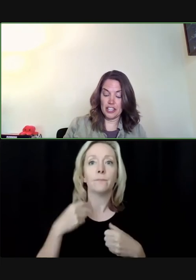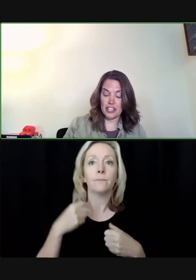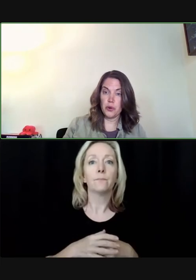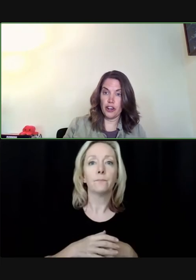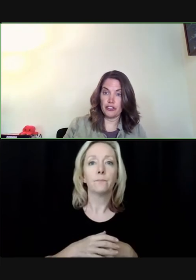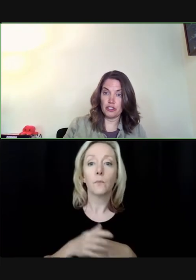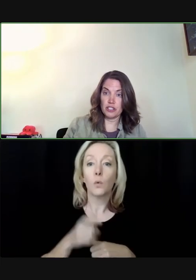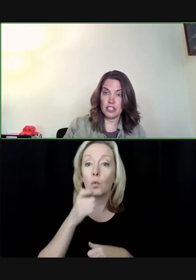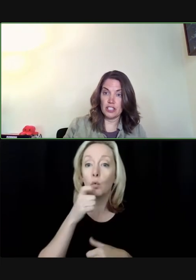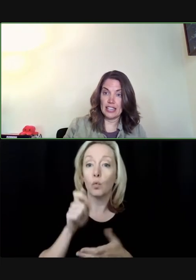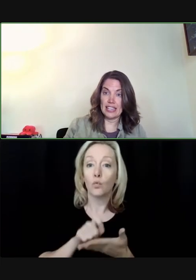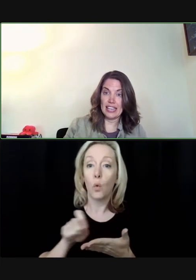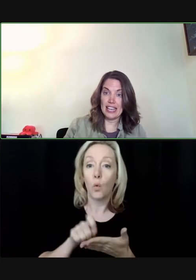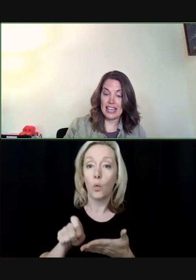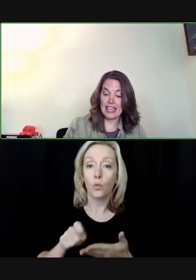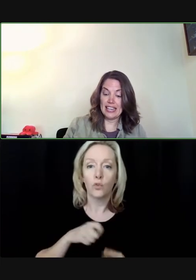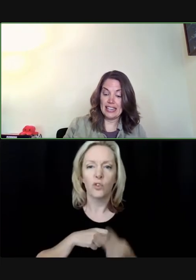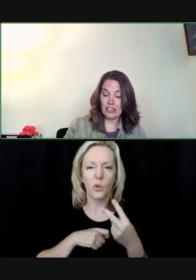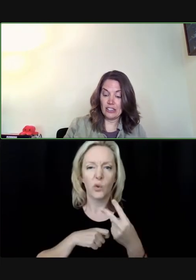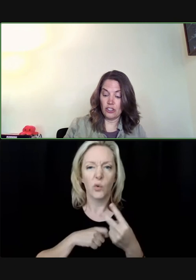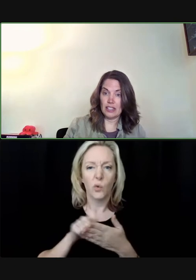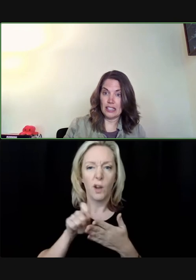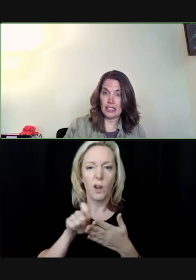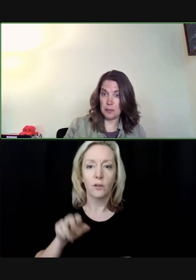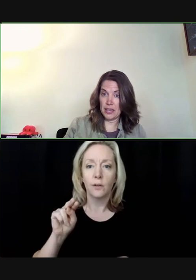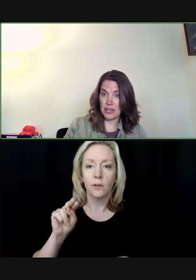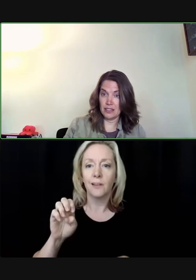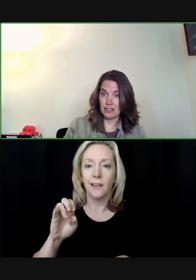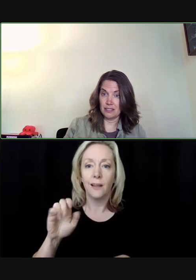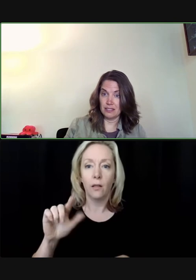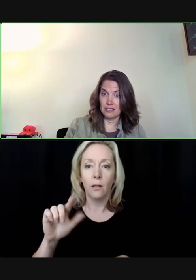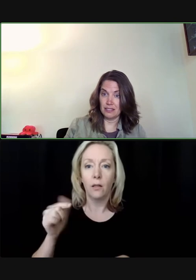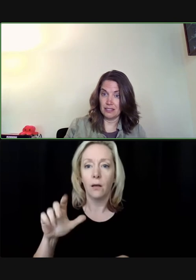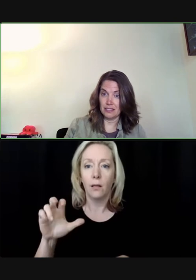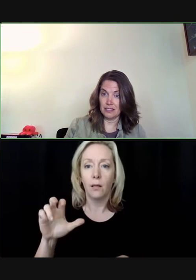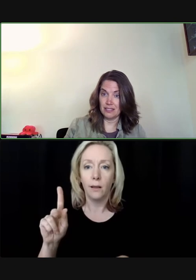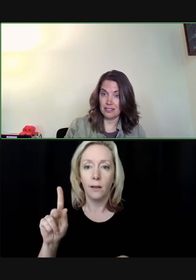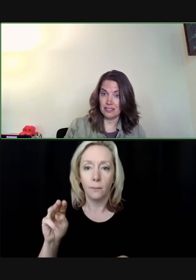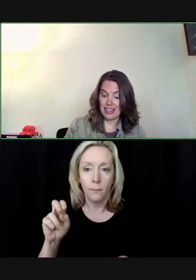And it's by two authors, Neil Glickman